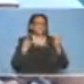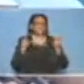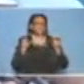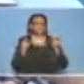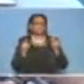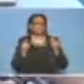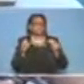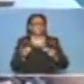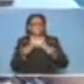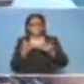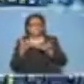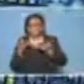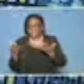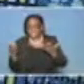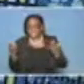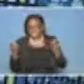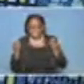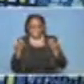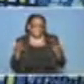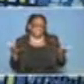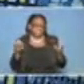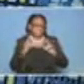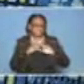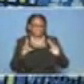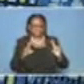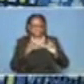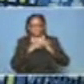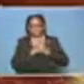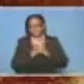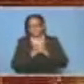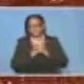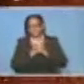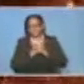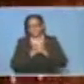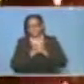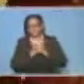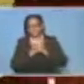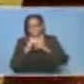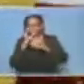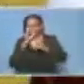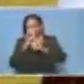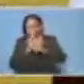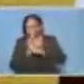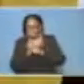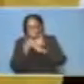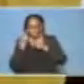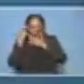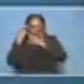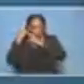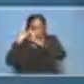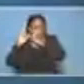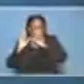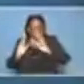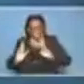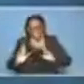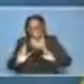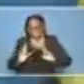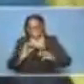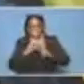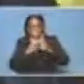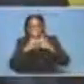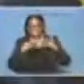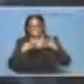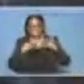to supply something different? So hence, we got the ribbons, and as I said,